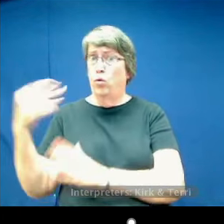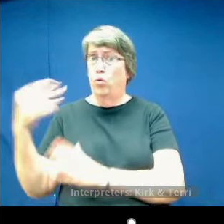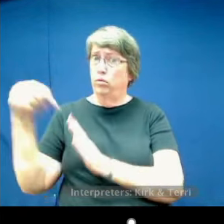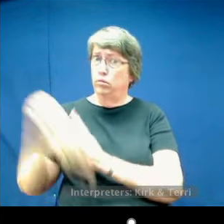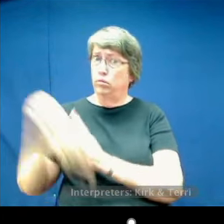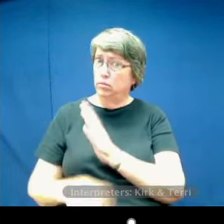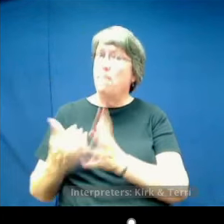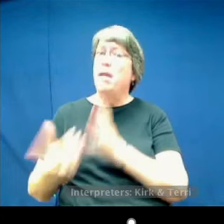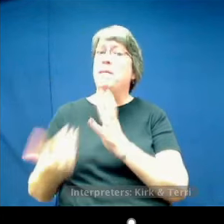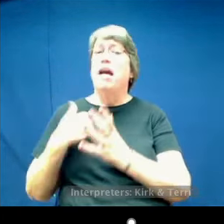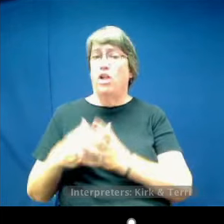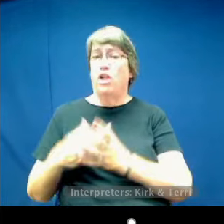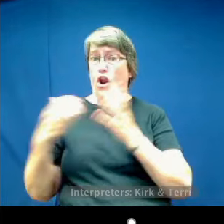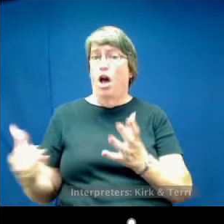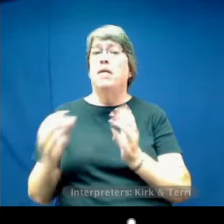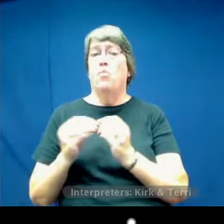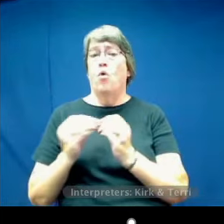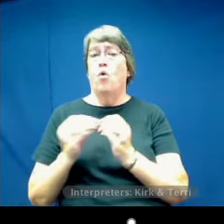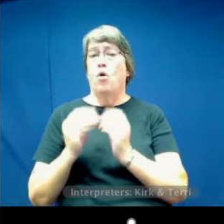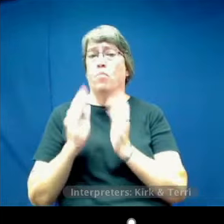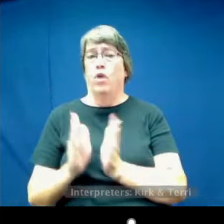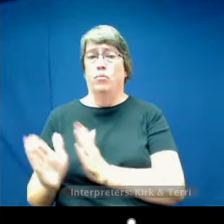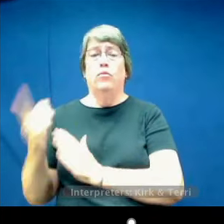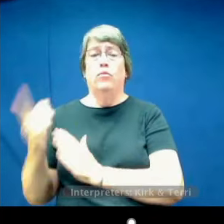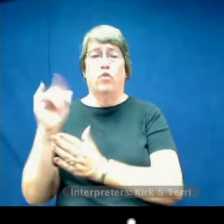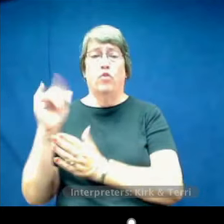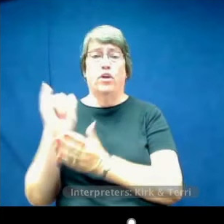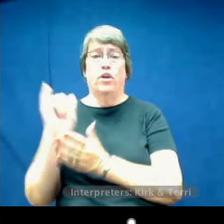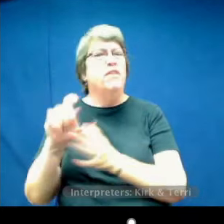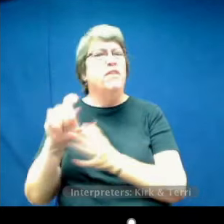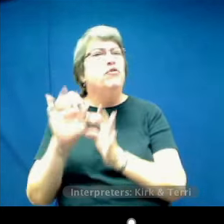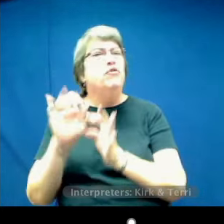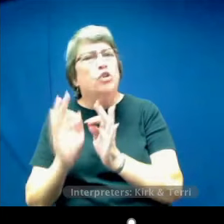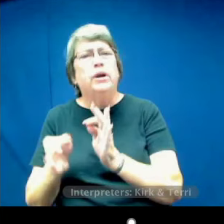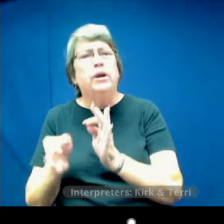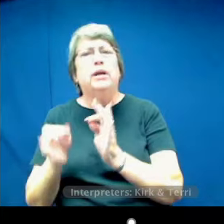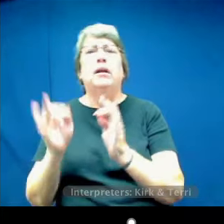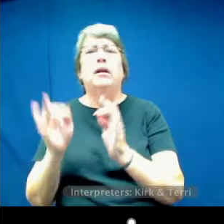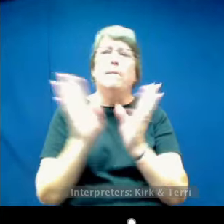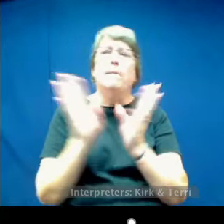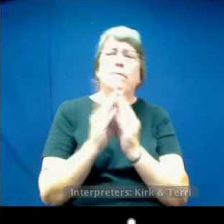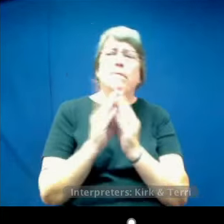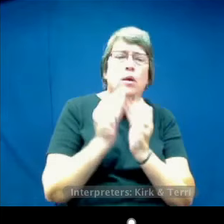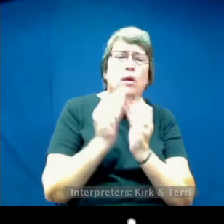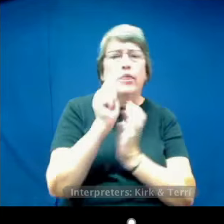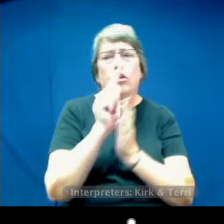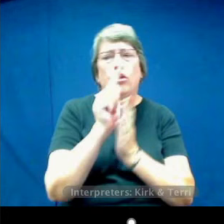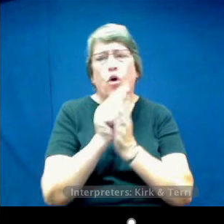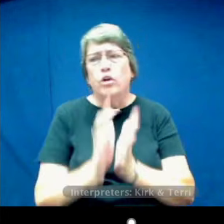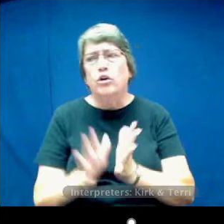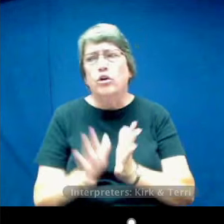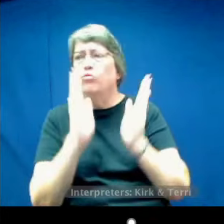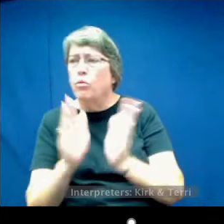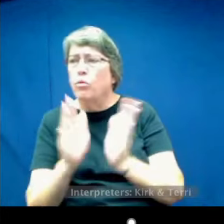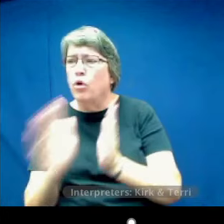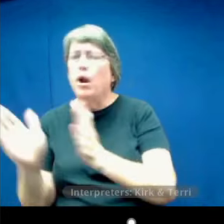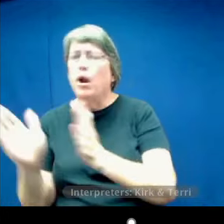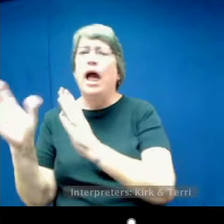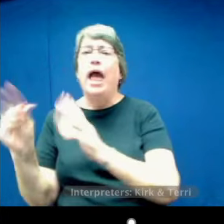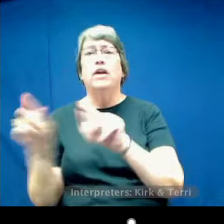interpreter and to interpret that preparation as well as then to be present to monitor the court interpreters.